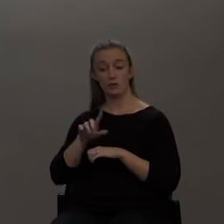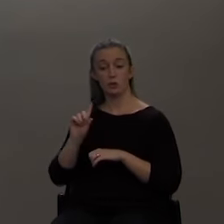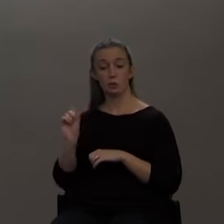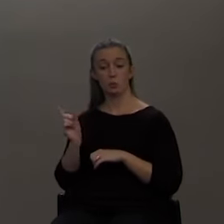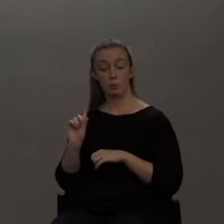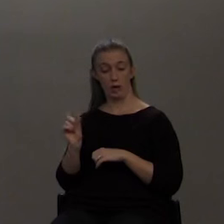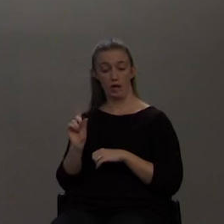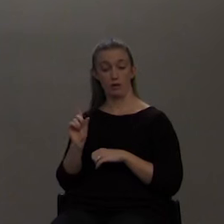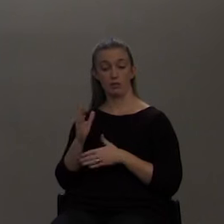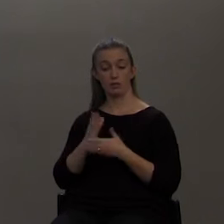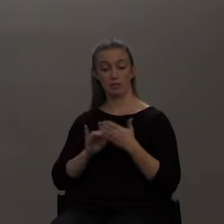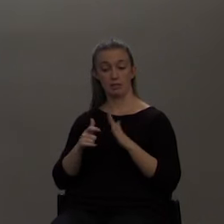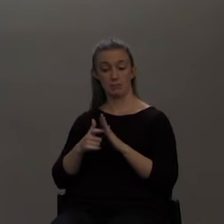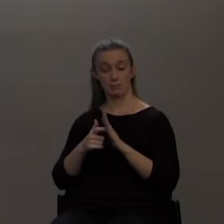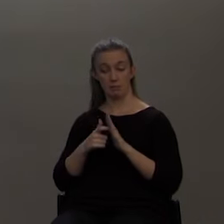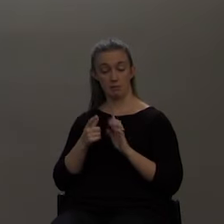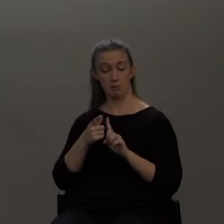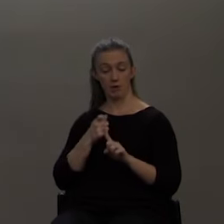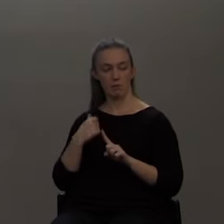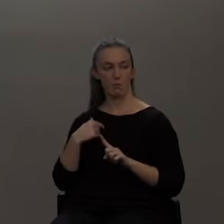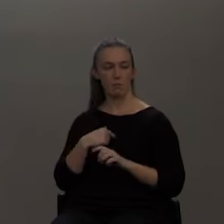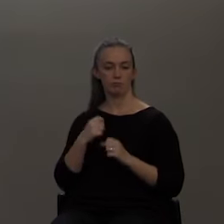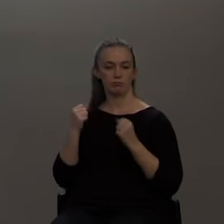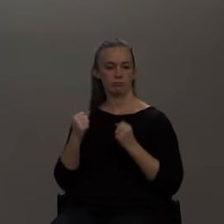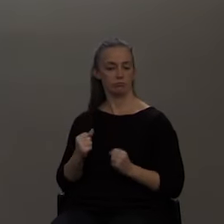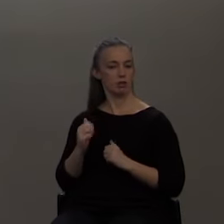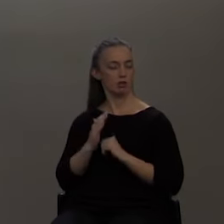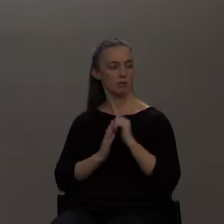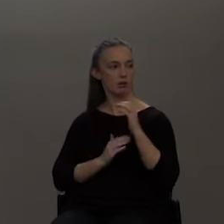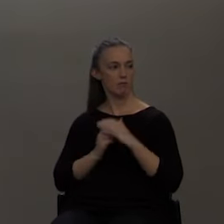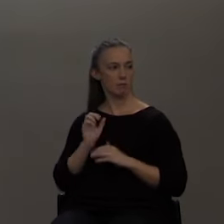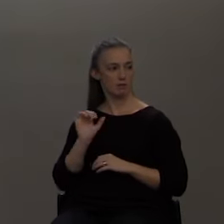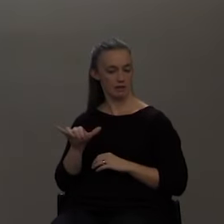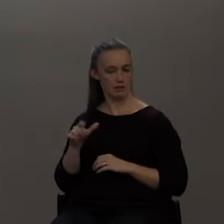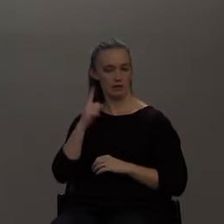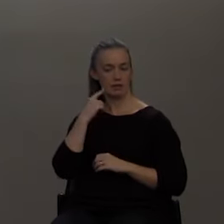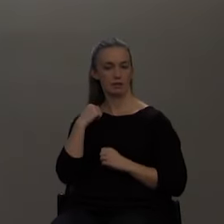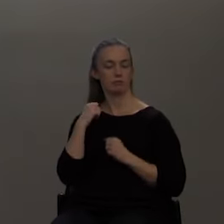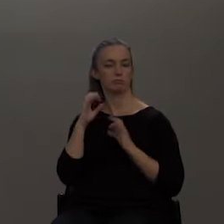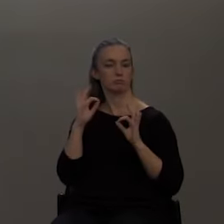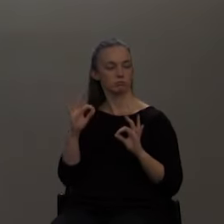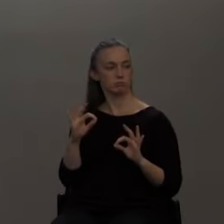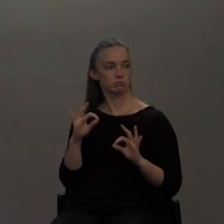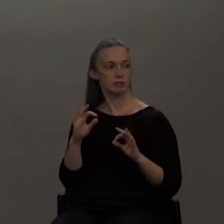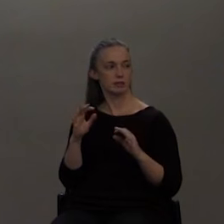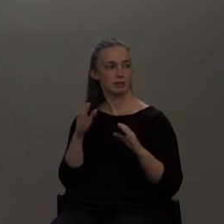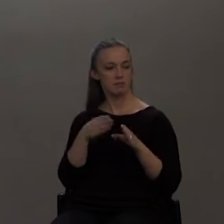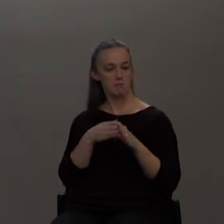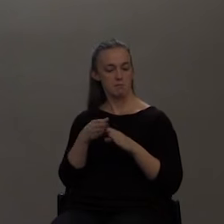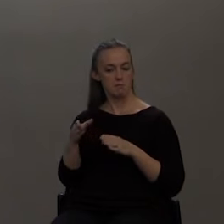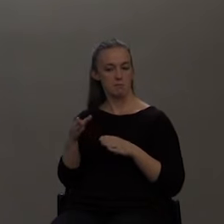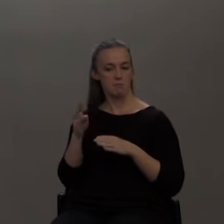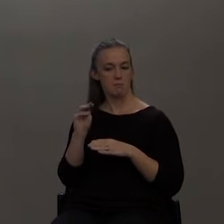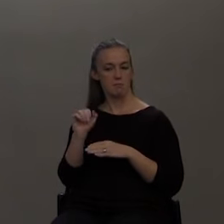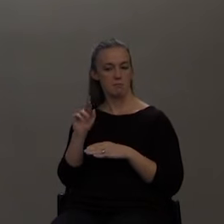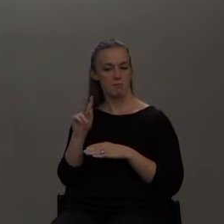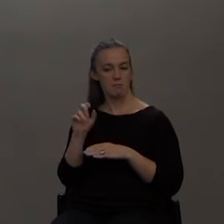very comfortable with it. I think that there is a tremendous market opportunity for that to happen. The challenge is the